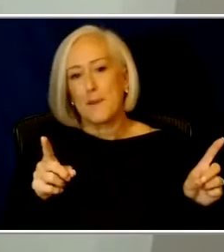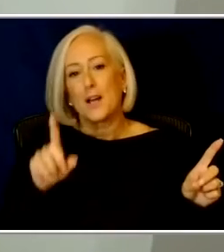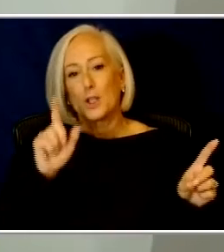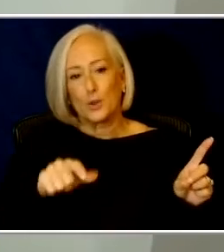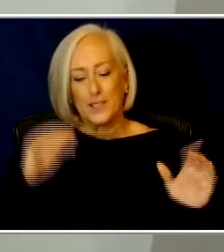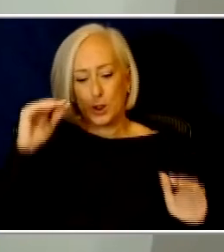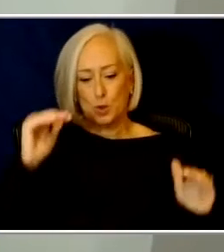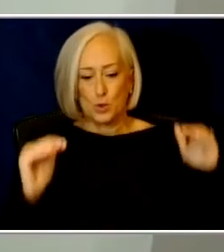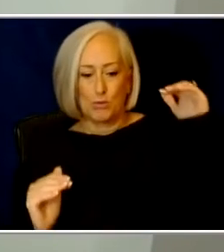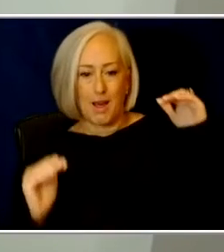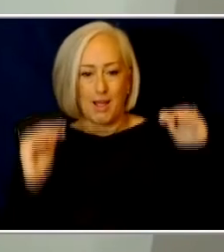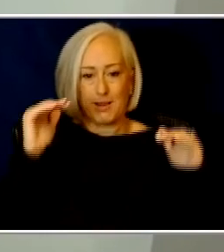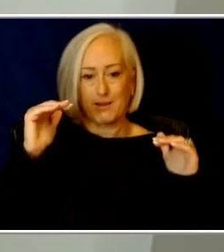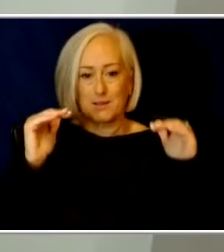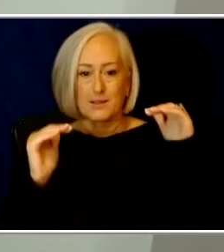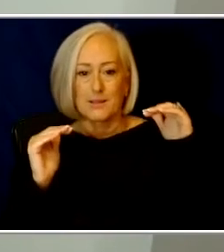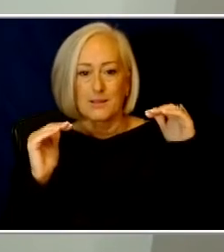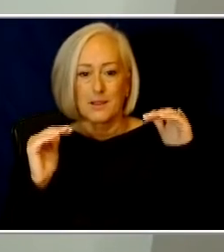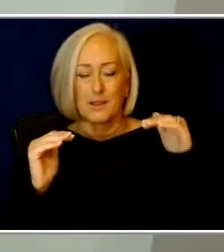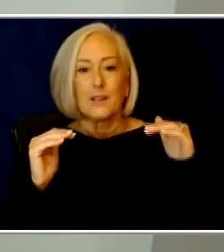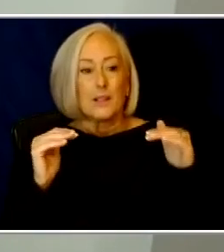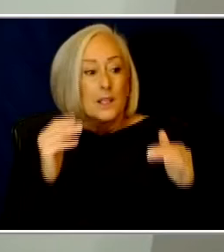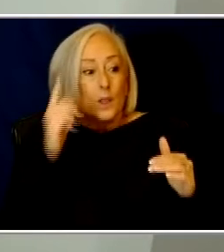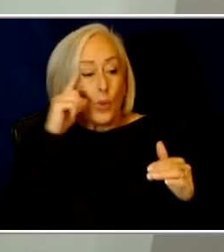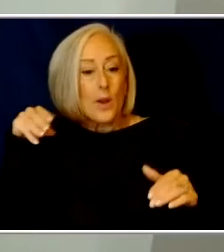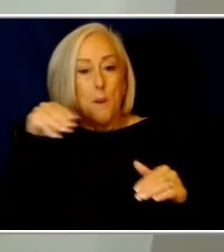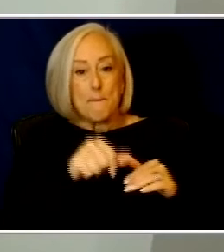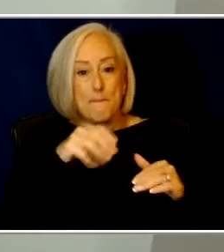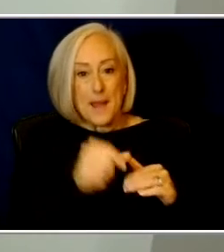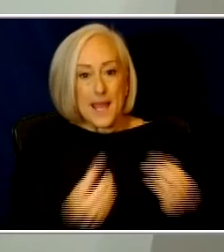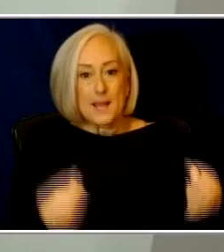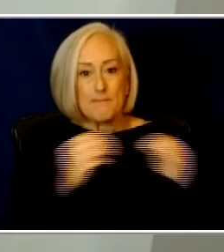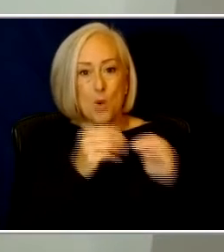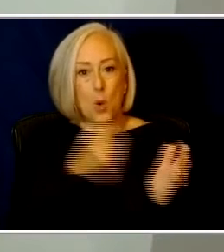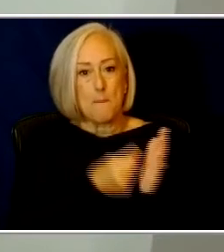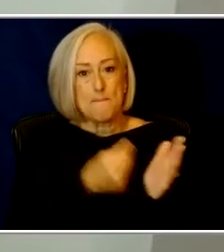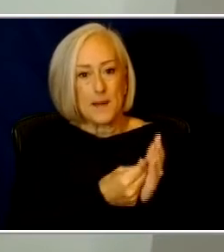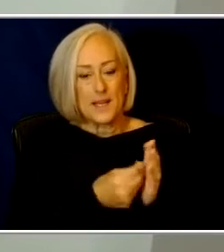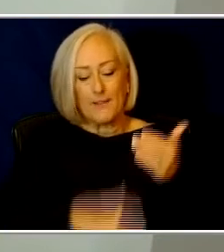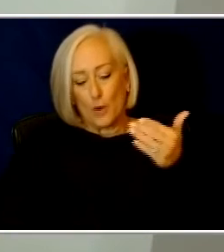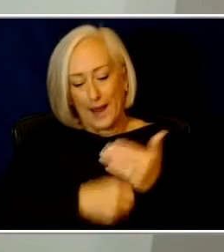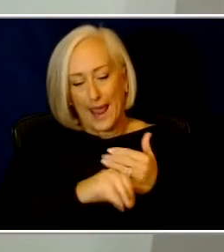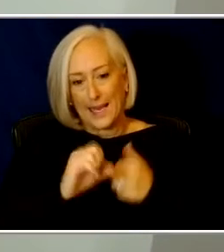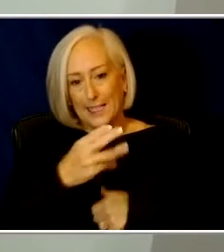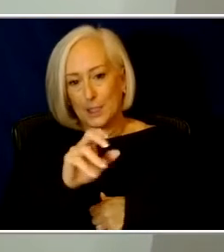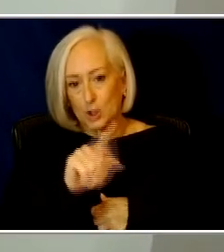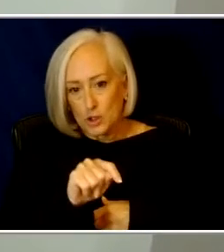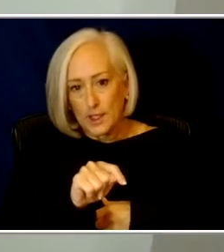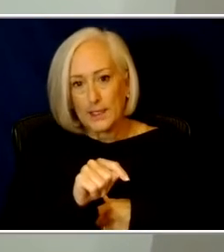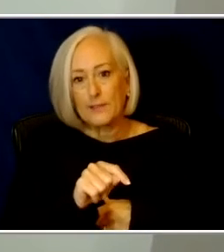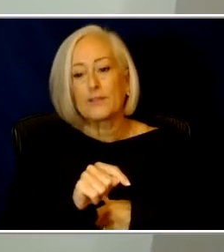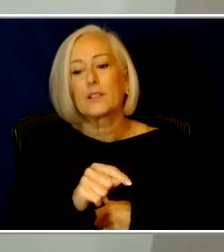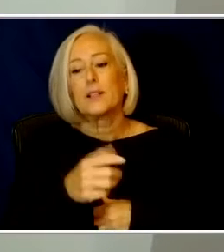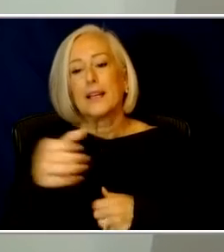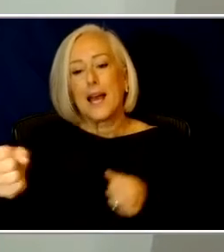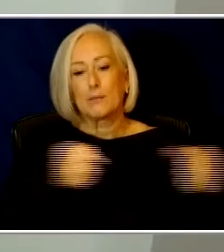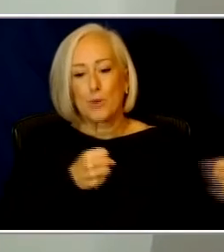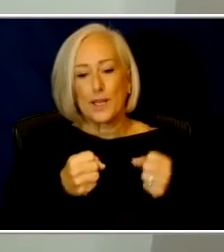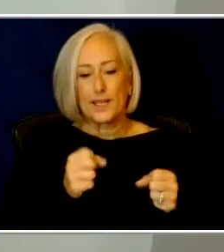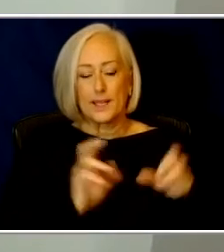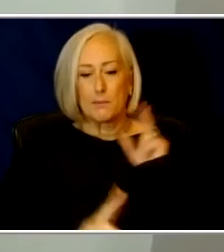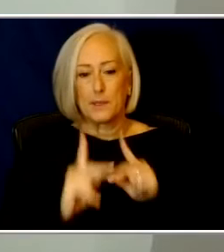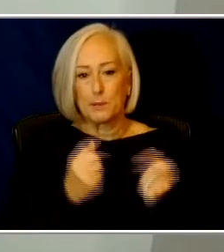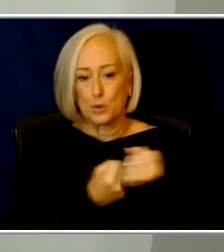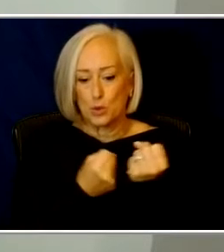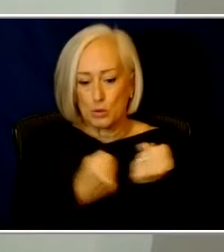making sure that even though we're paying them extra for additional shifts and bringing in people to support them, they really need to